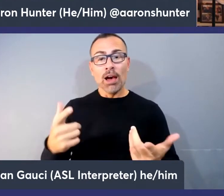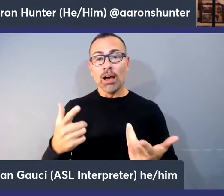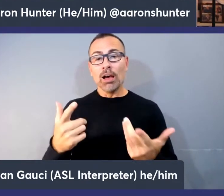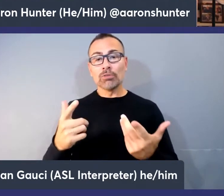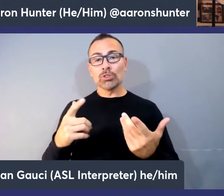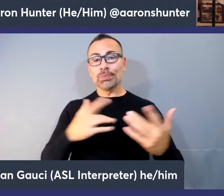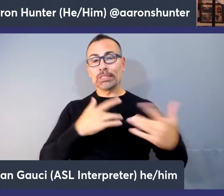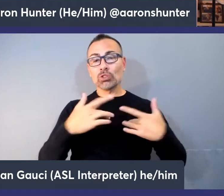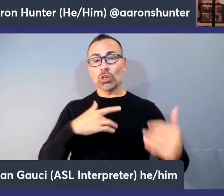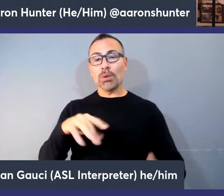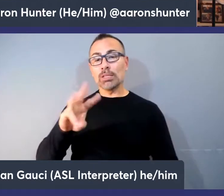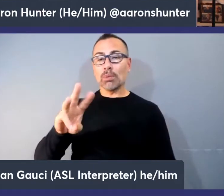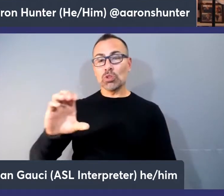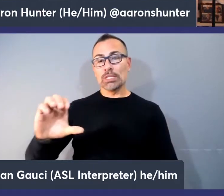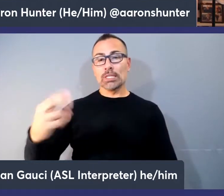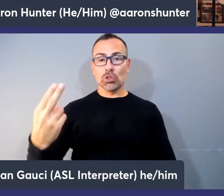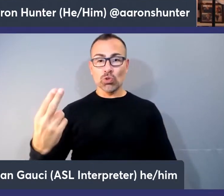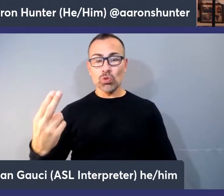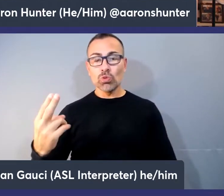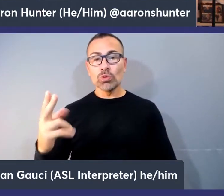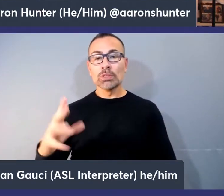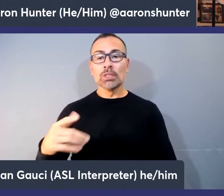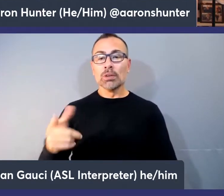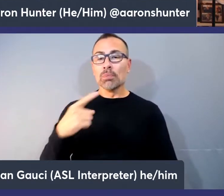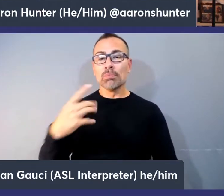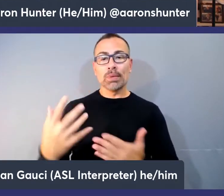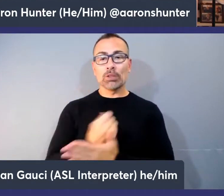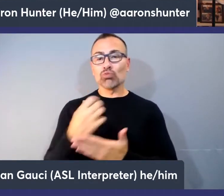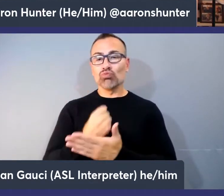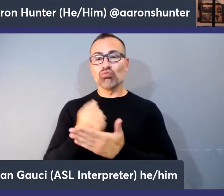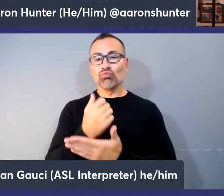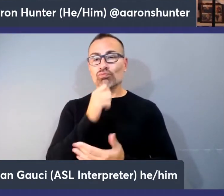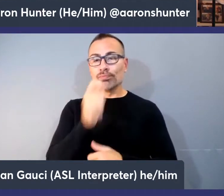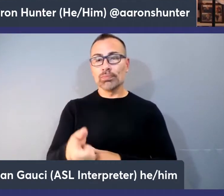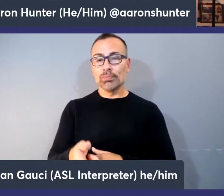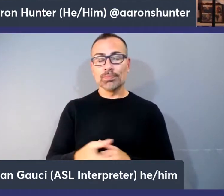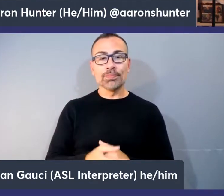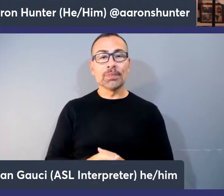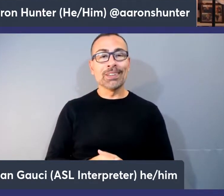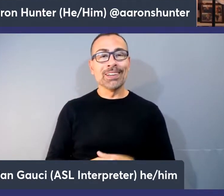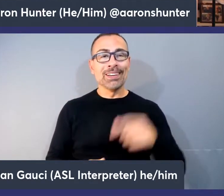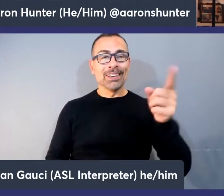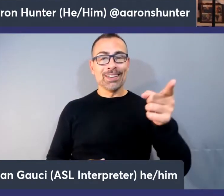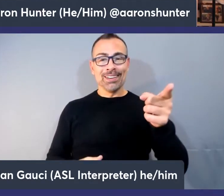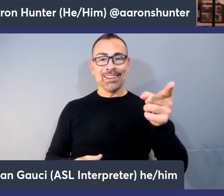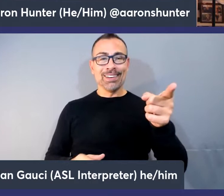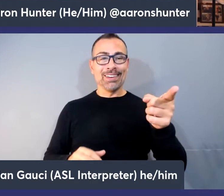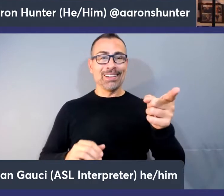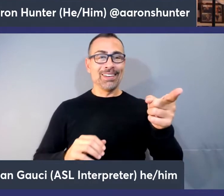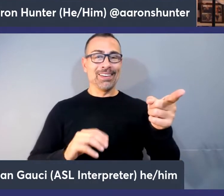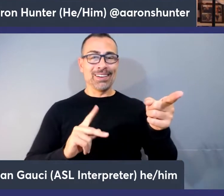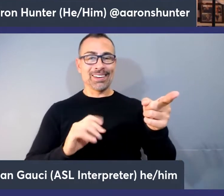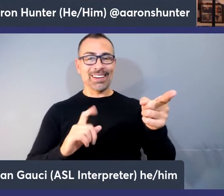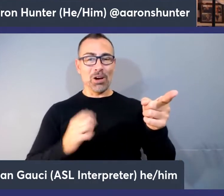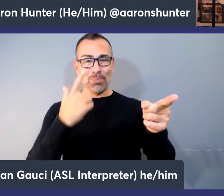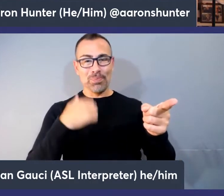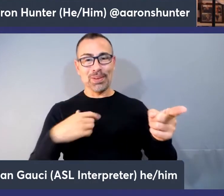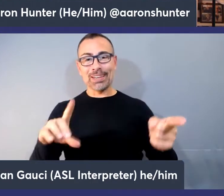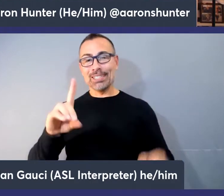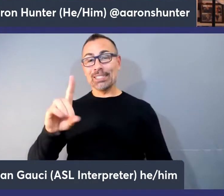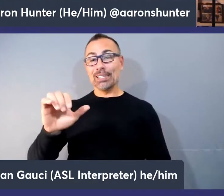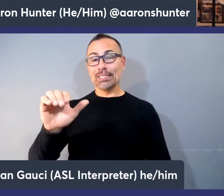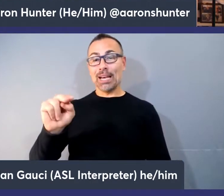units, being consumed as part of the import process. Because again, DynamoDB is serverless and mostly managed